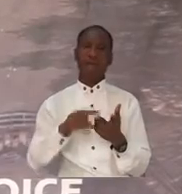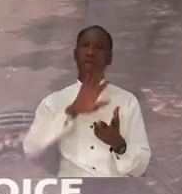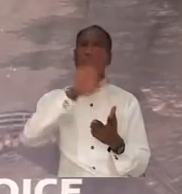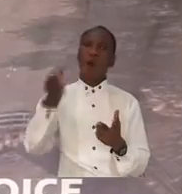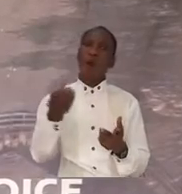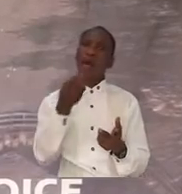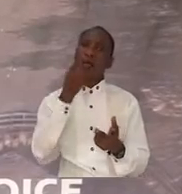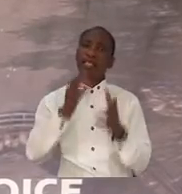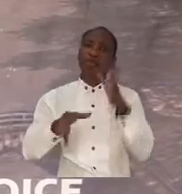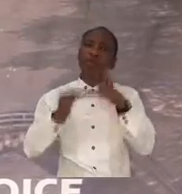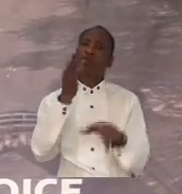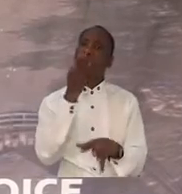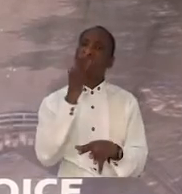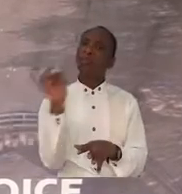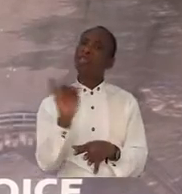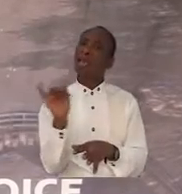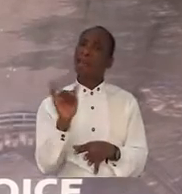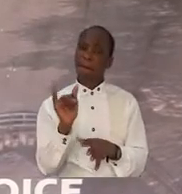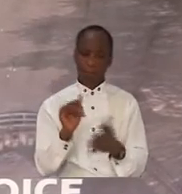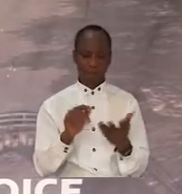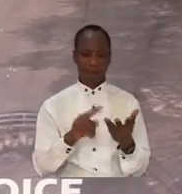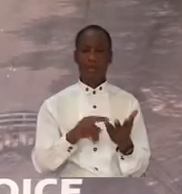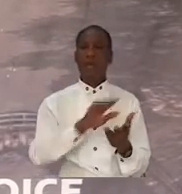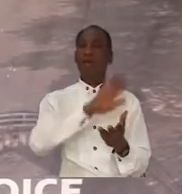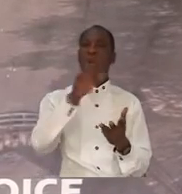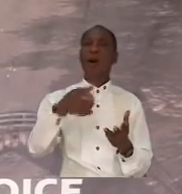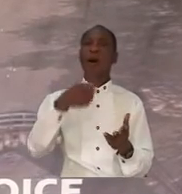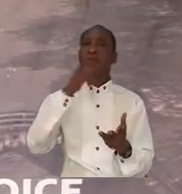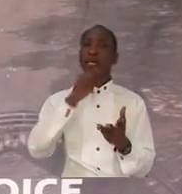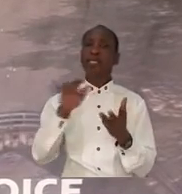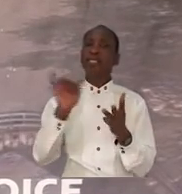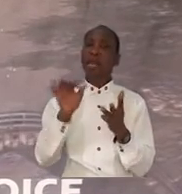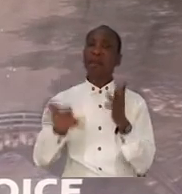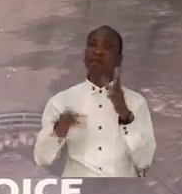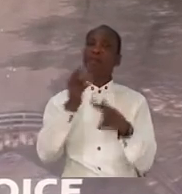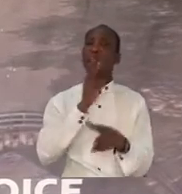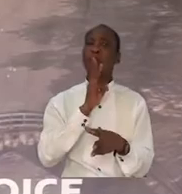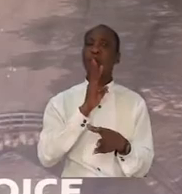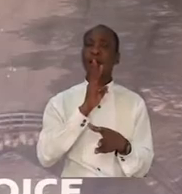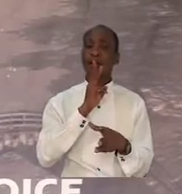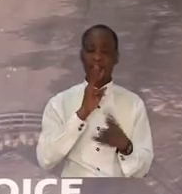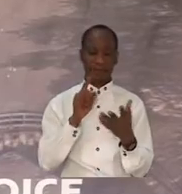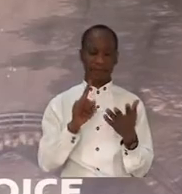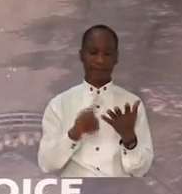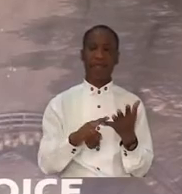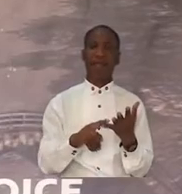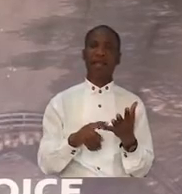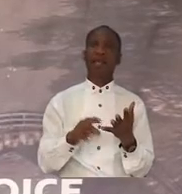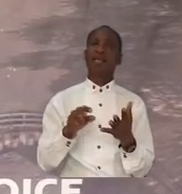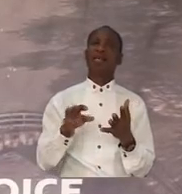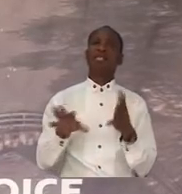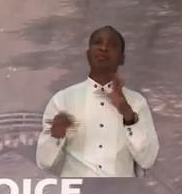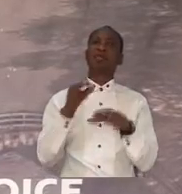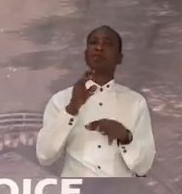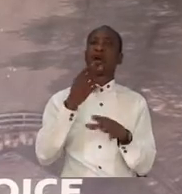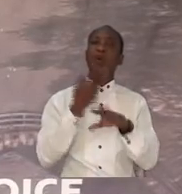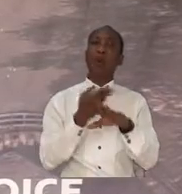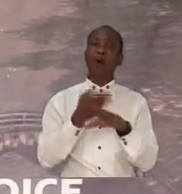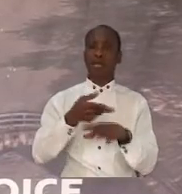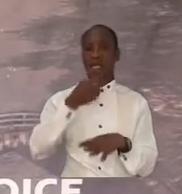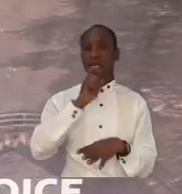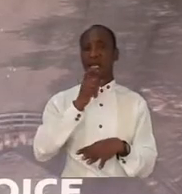kro won nyina anom honhom fam ano ne kro na wonum firi honhom fam botan a na odi won achi